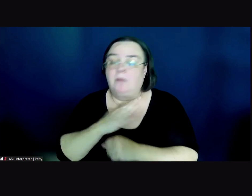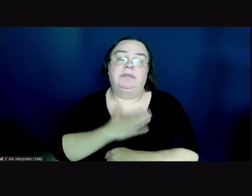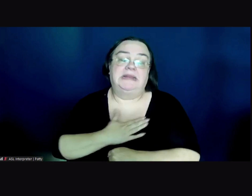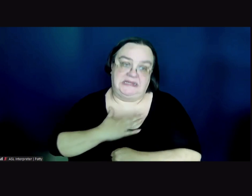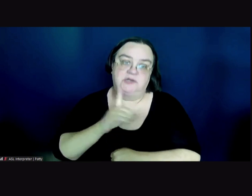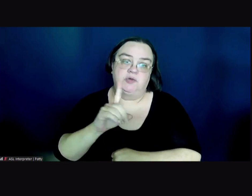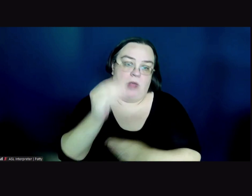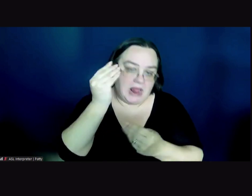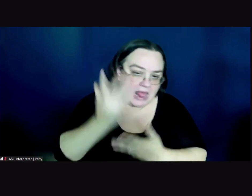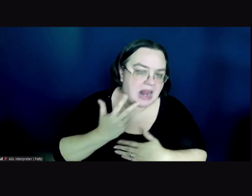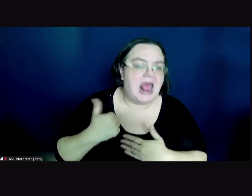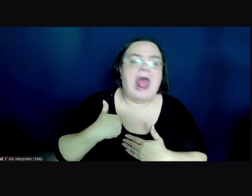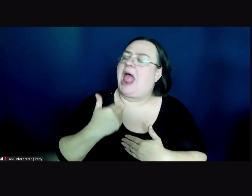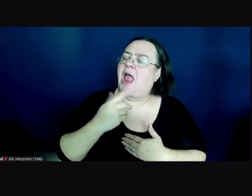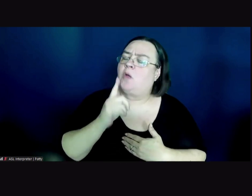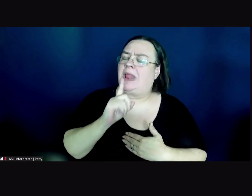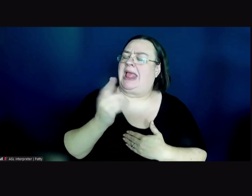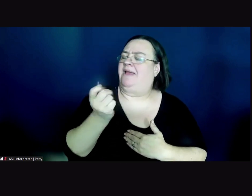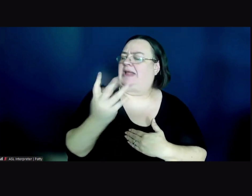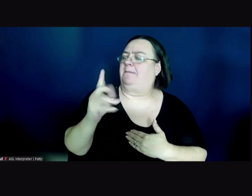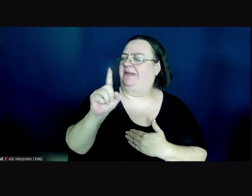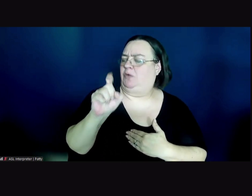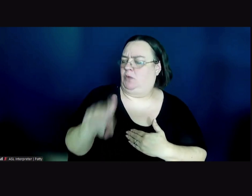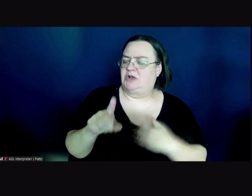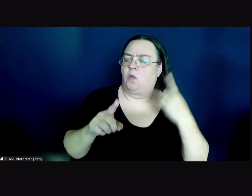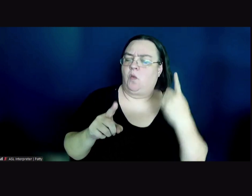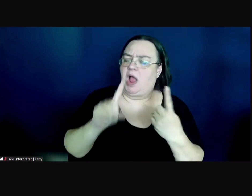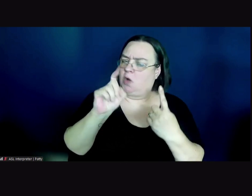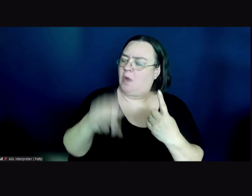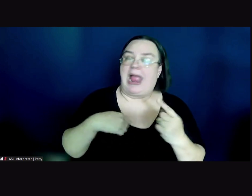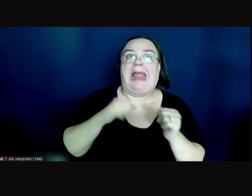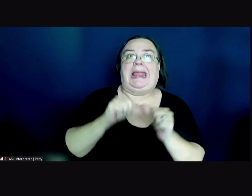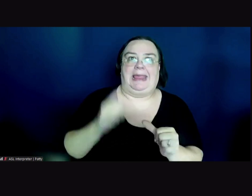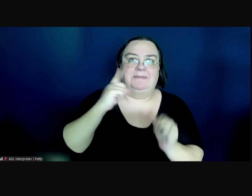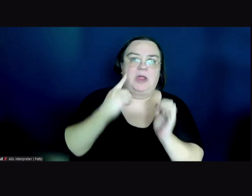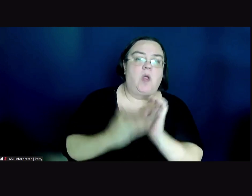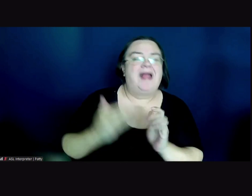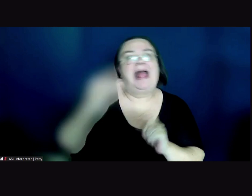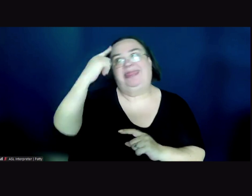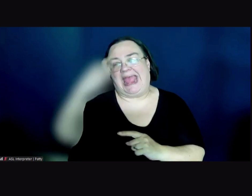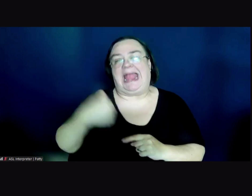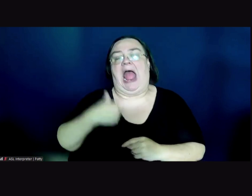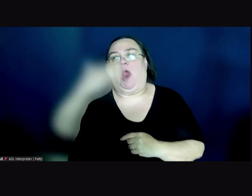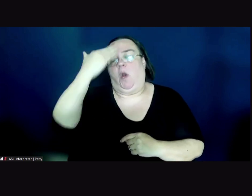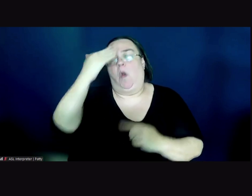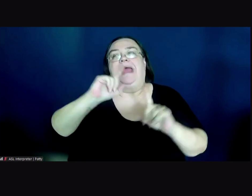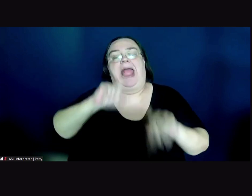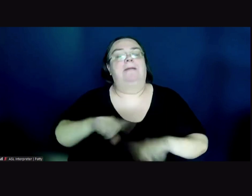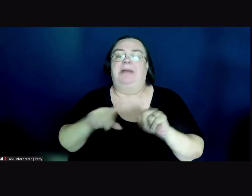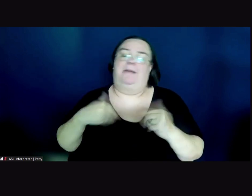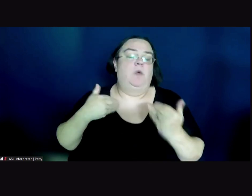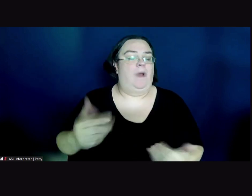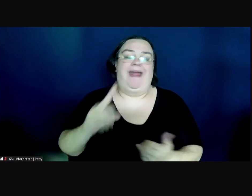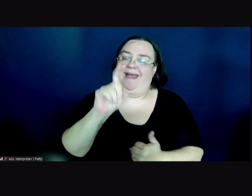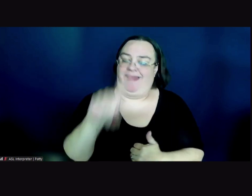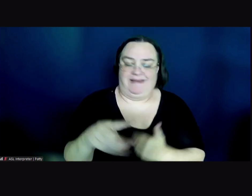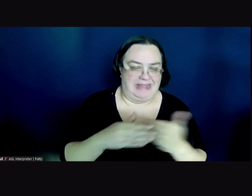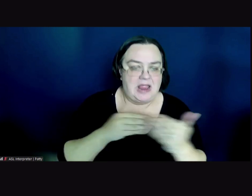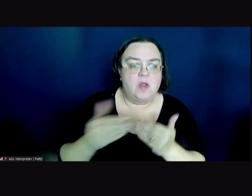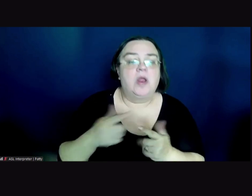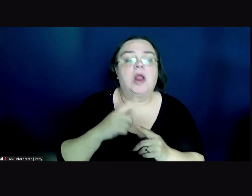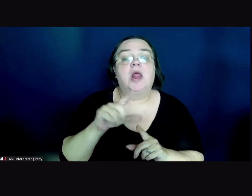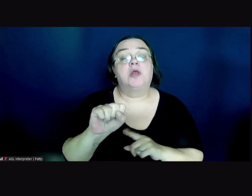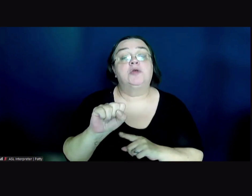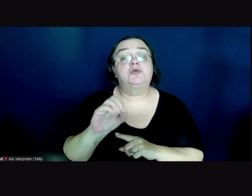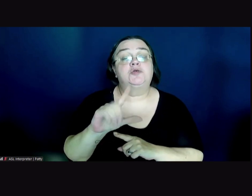I just have a couple of questions. One is a question I keep getting, and I think I know the answer to this, but I'm going to ask it anyway. The solar